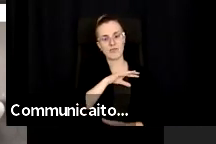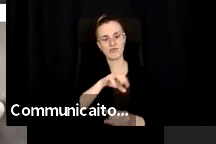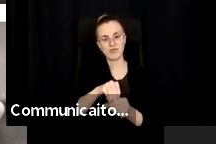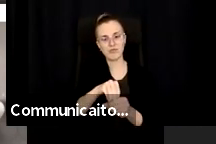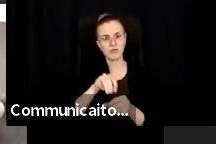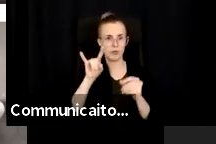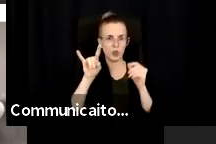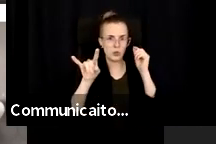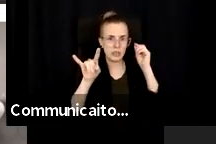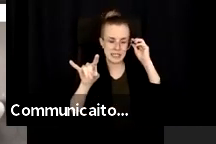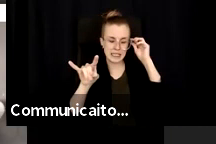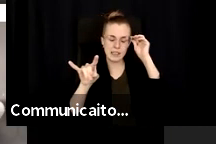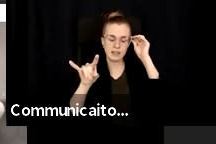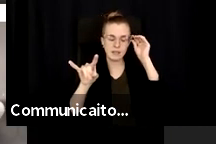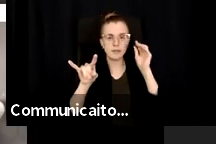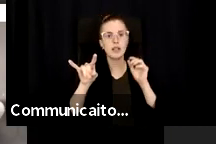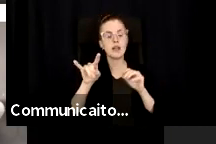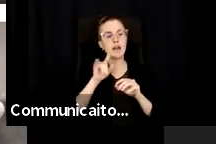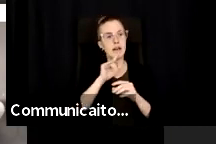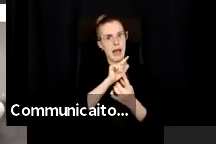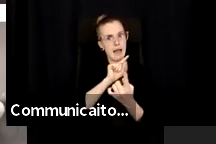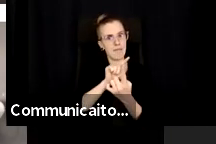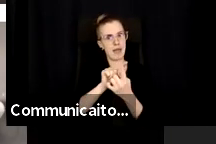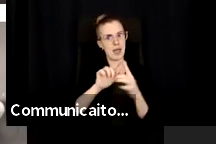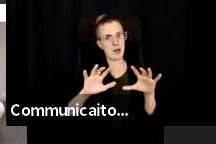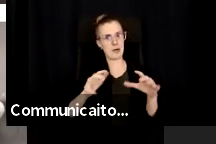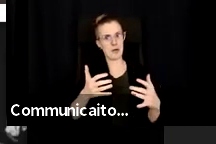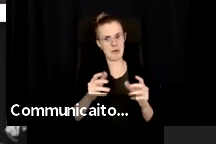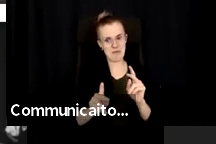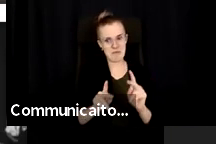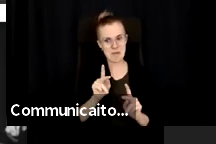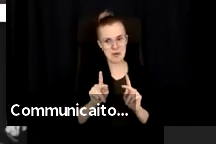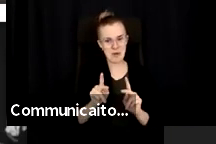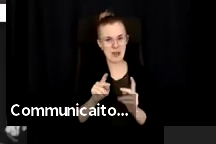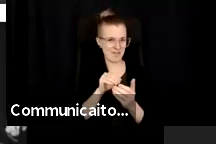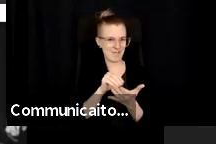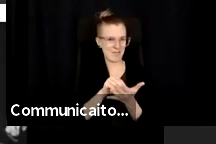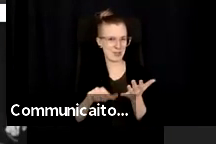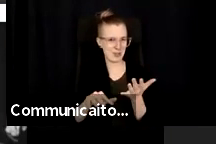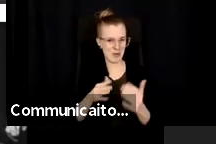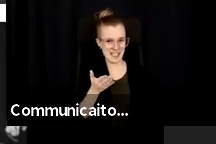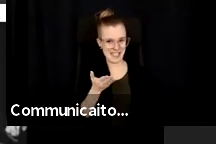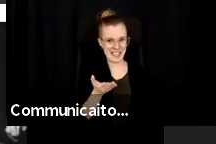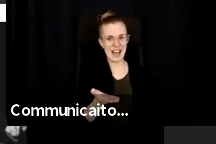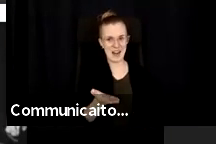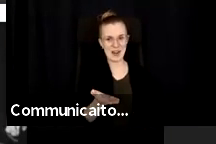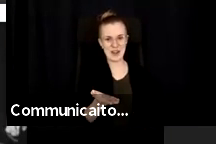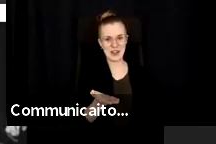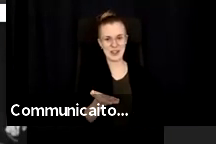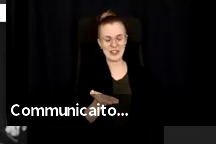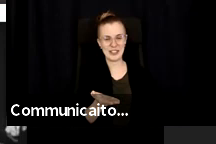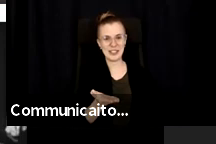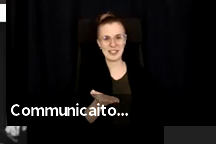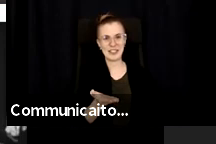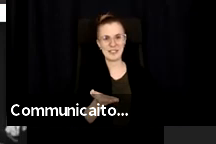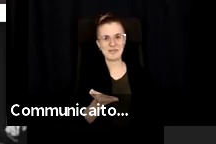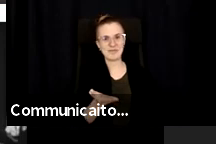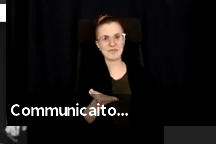Texas, and I met a group of people, students there, that